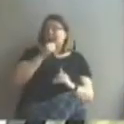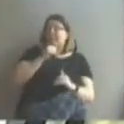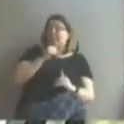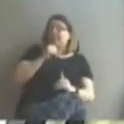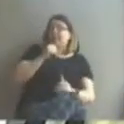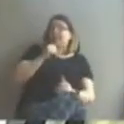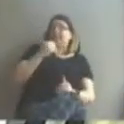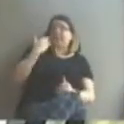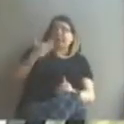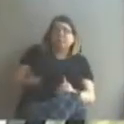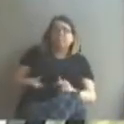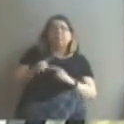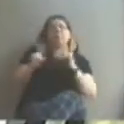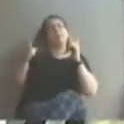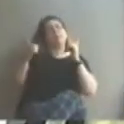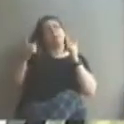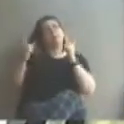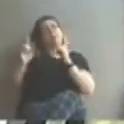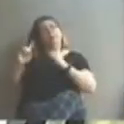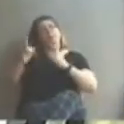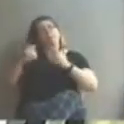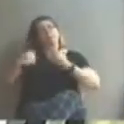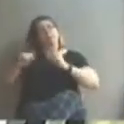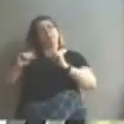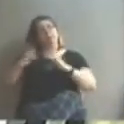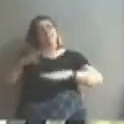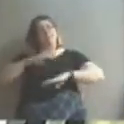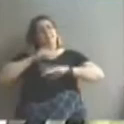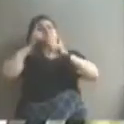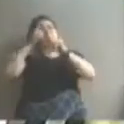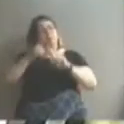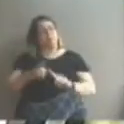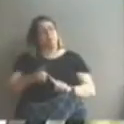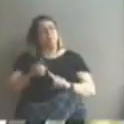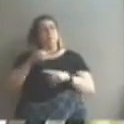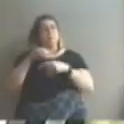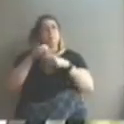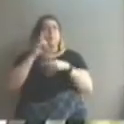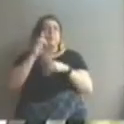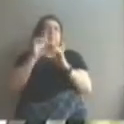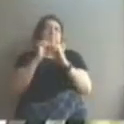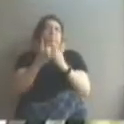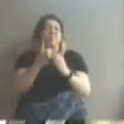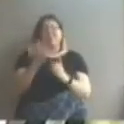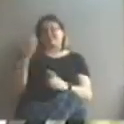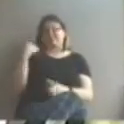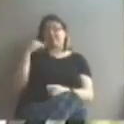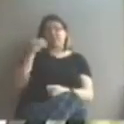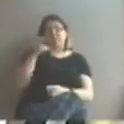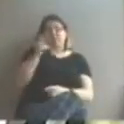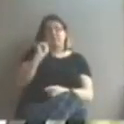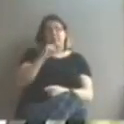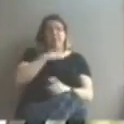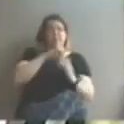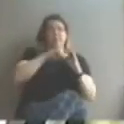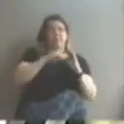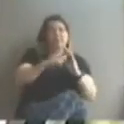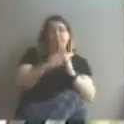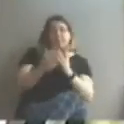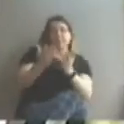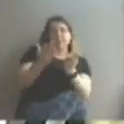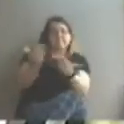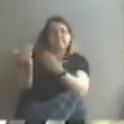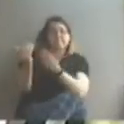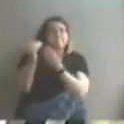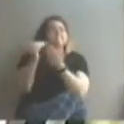at where are we moving to meet the goals of the district. In doing so, back in January, I started engaging staff